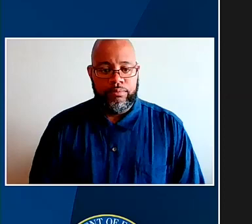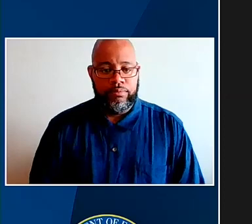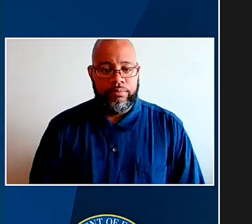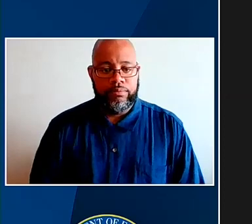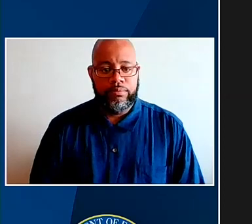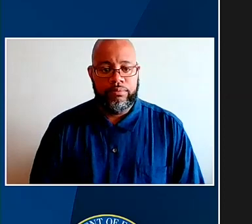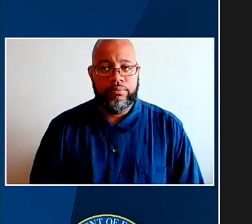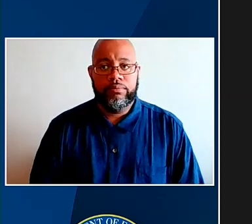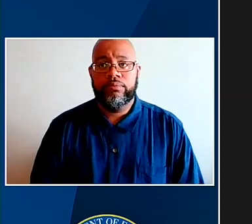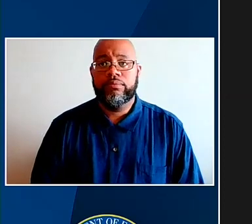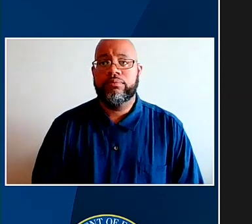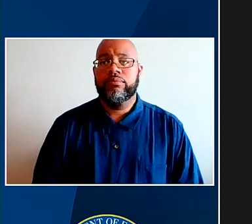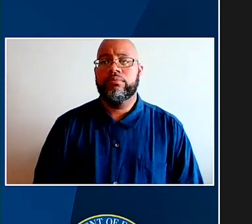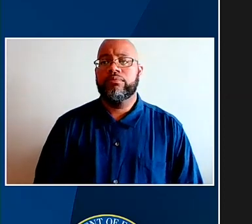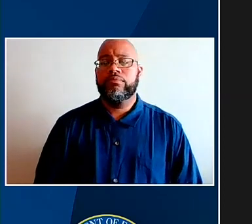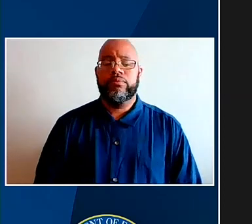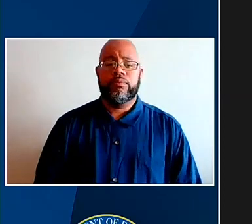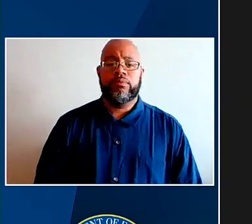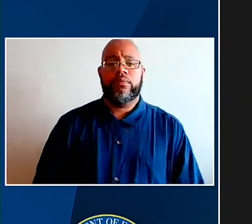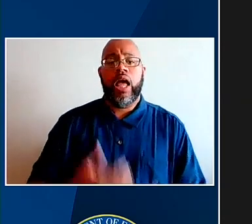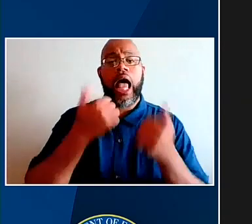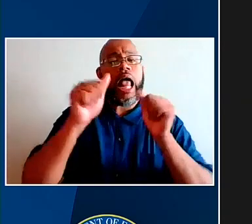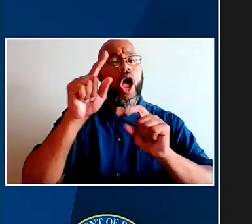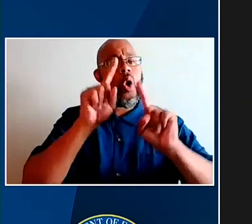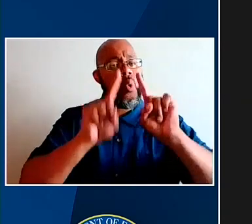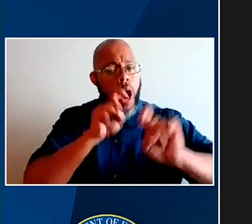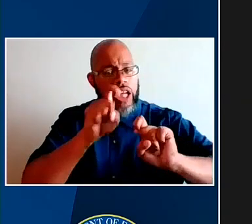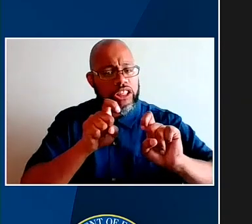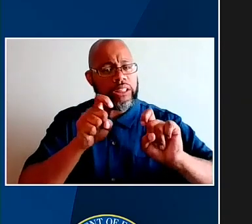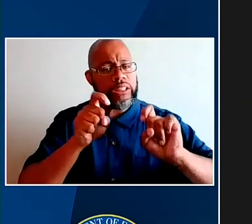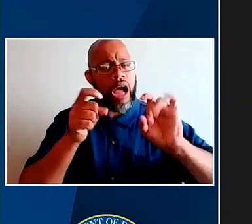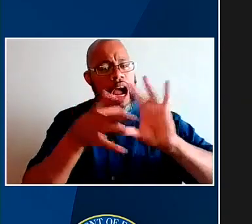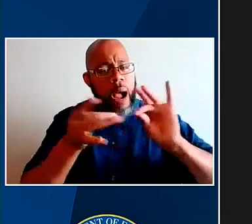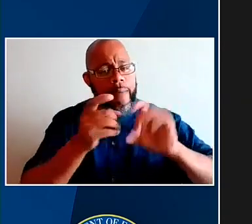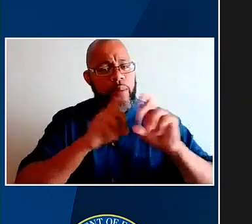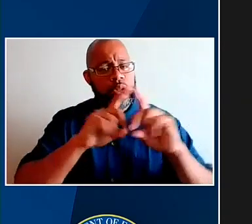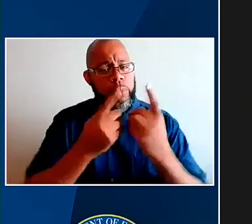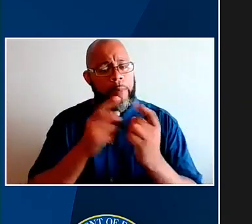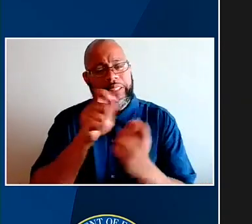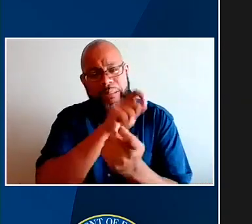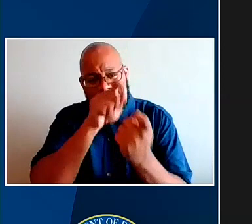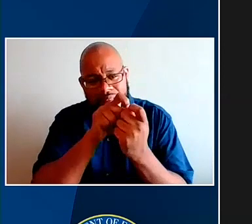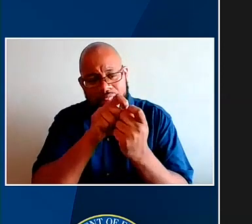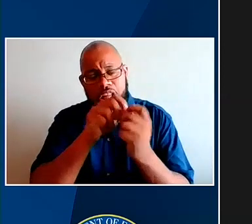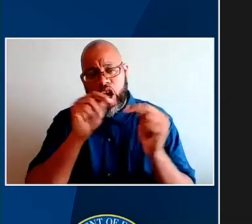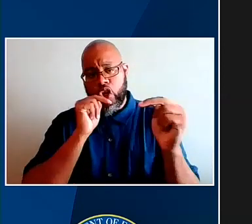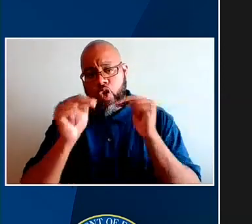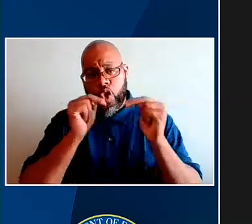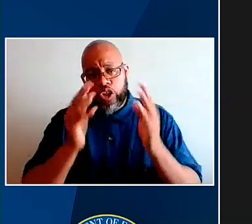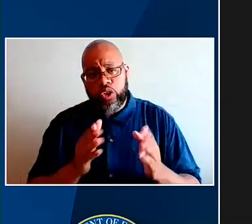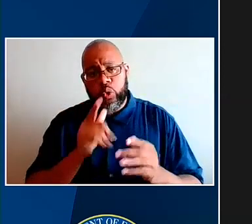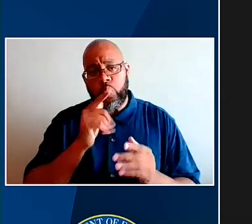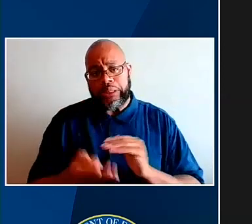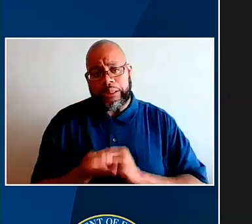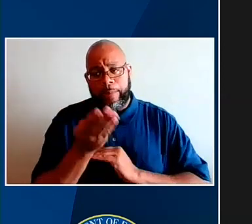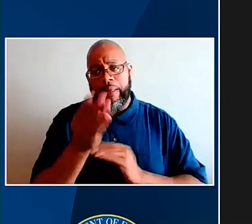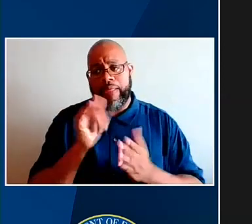Sorry, I missed my unmute button. Any questions, comments from the department, particularly the negotiators that did submit that